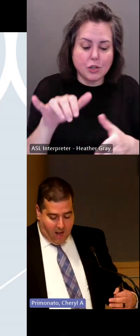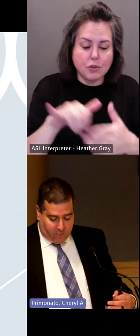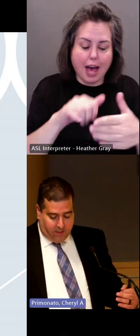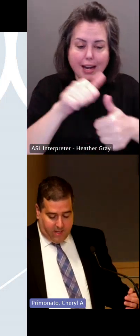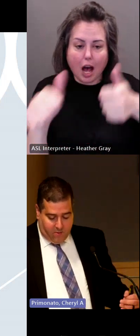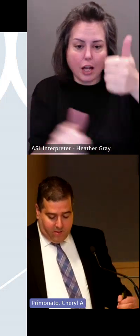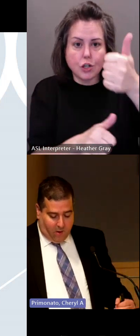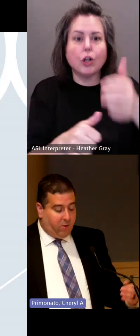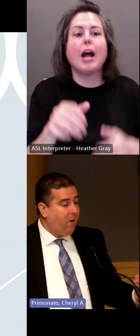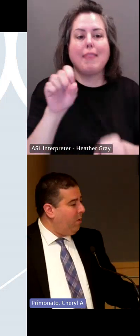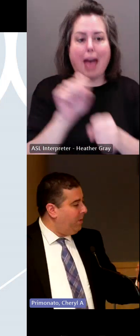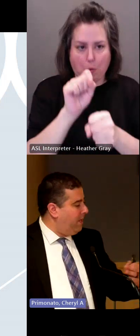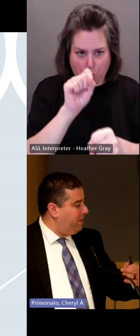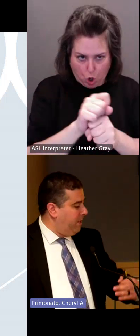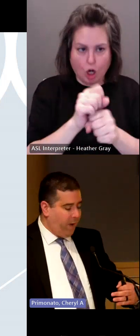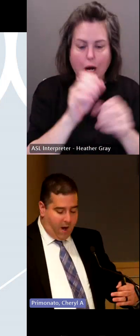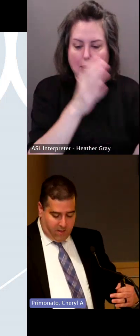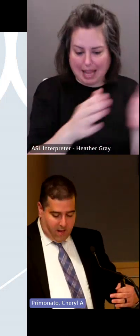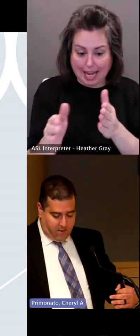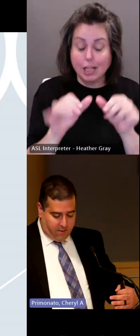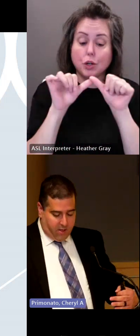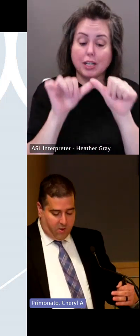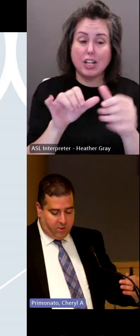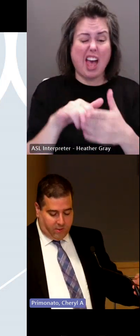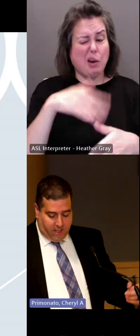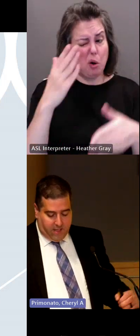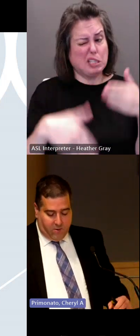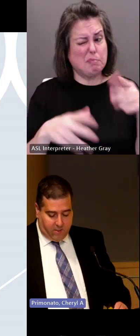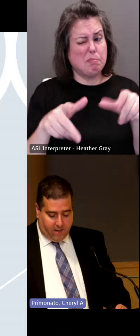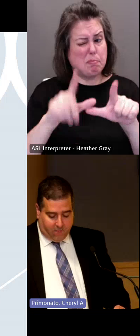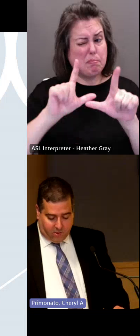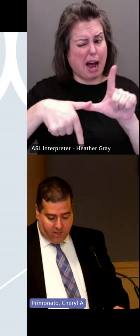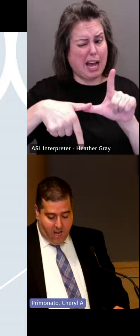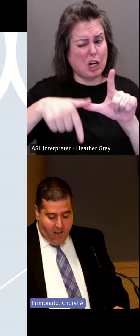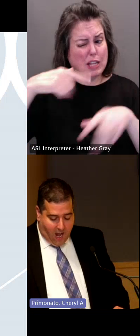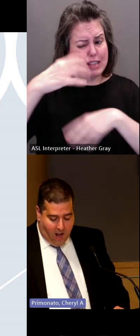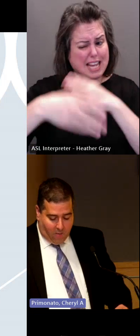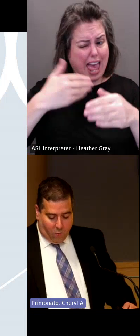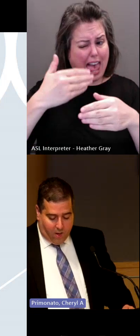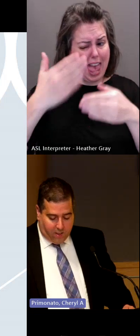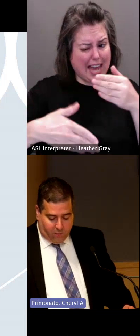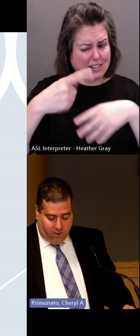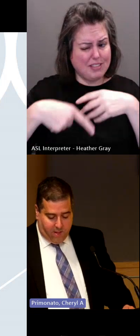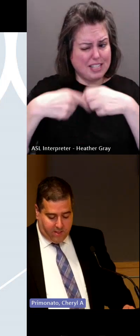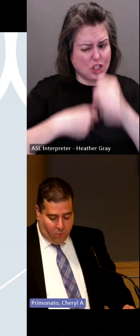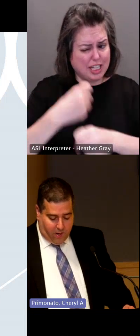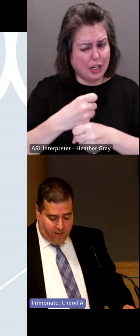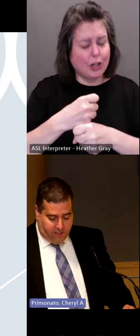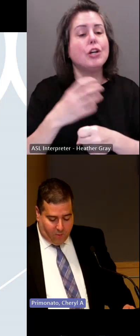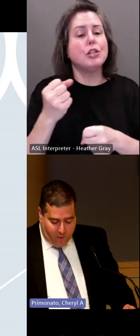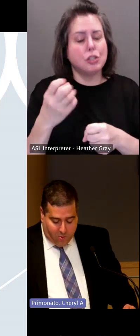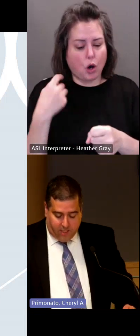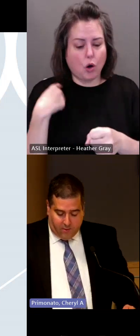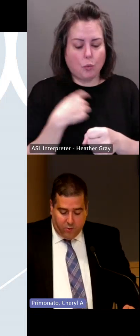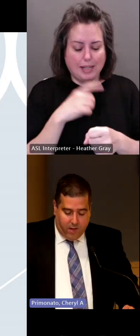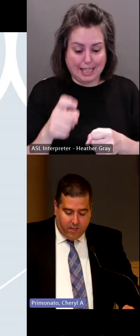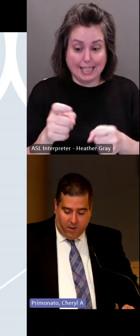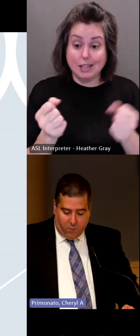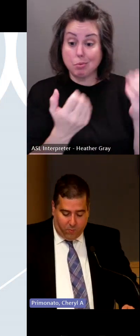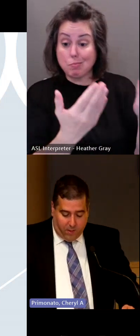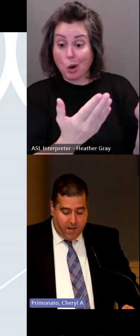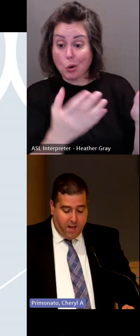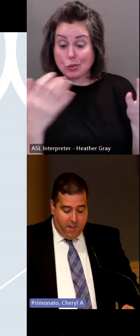plans. To continue these, our current work plan is going to expire at the end of this year. So to continue these efforts, what is before the committee this morning is a proposed